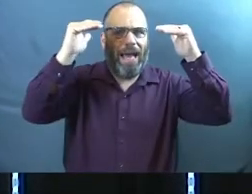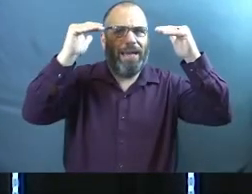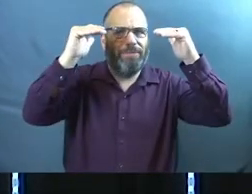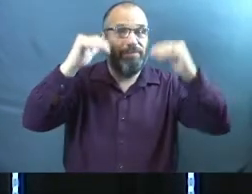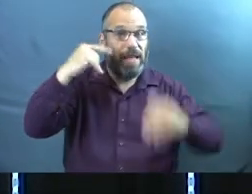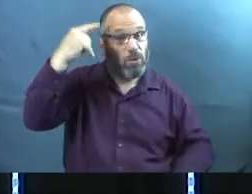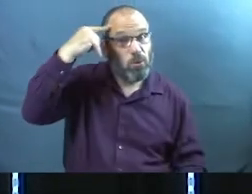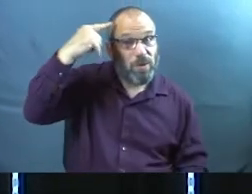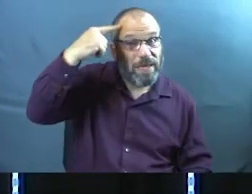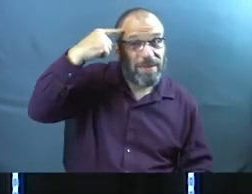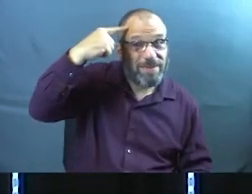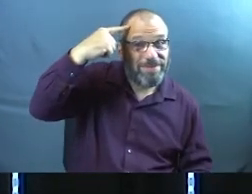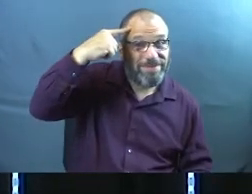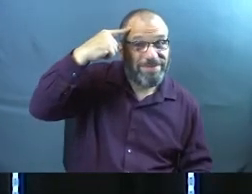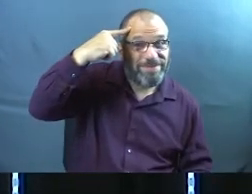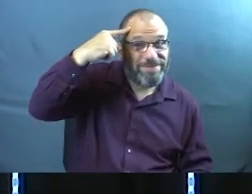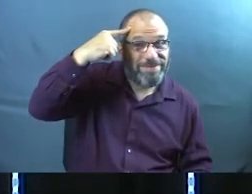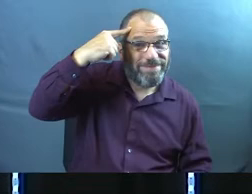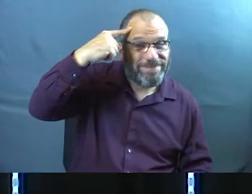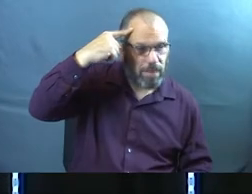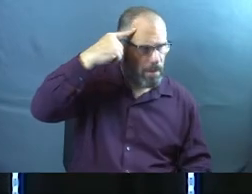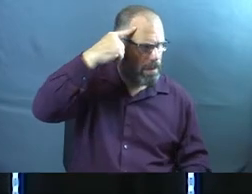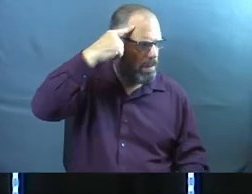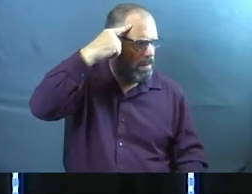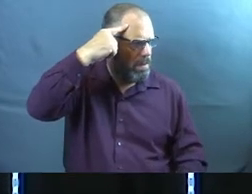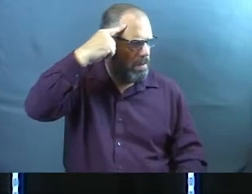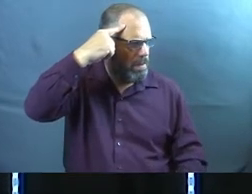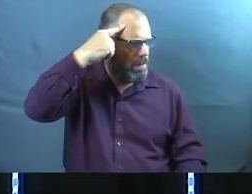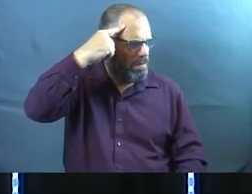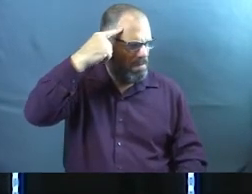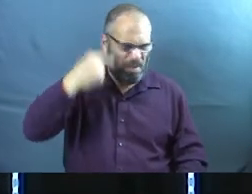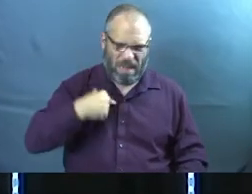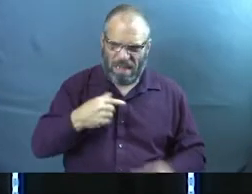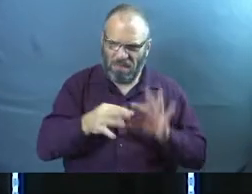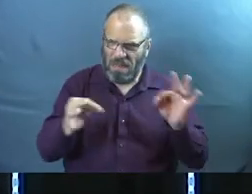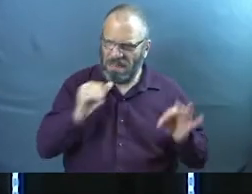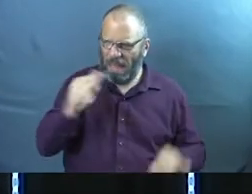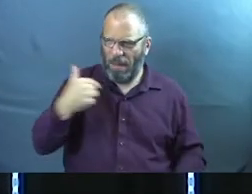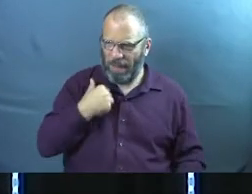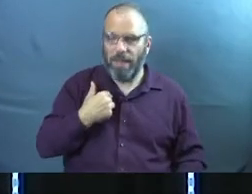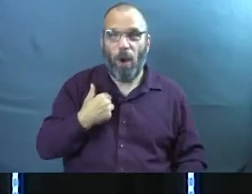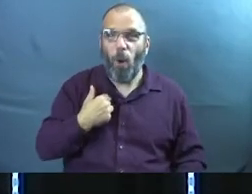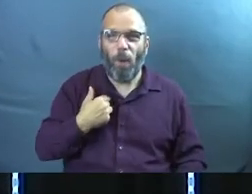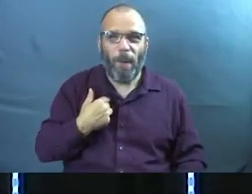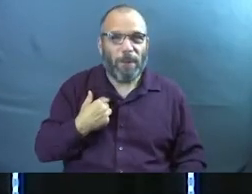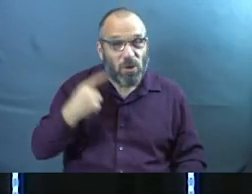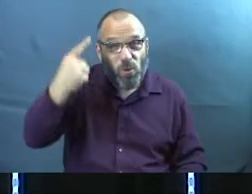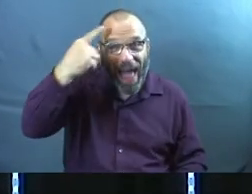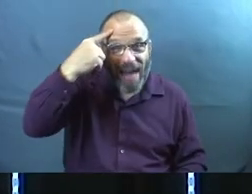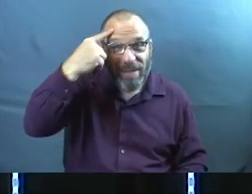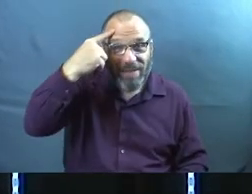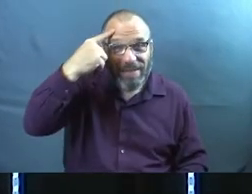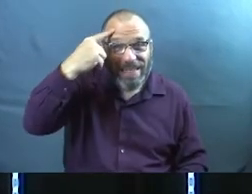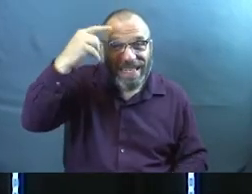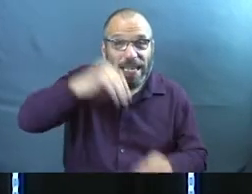there. Yeah, like I've never thought those words before. I know, me either. But it's back there.